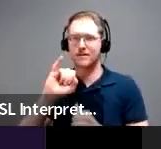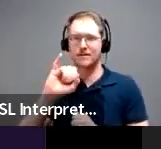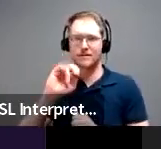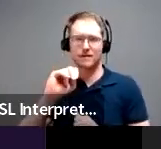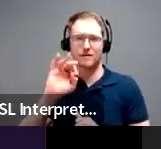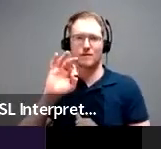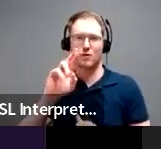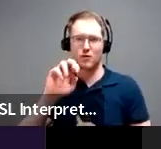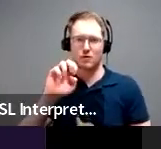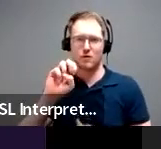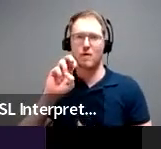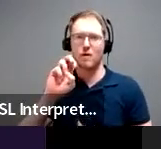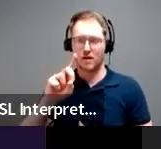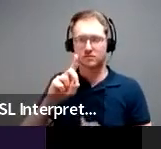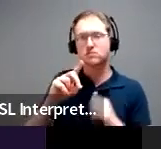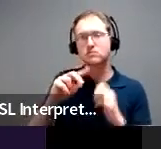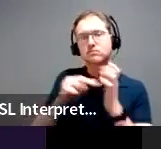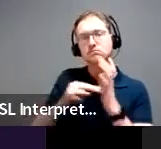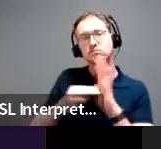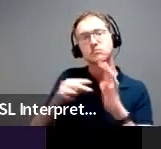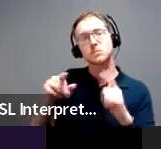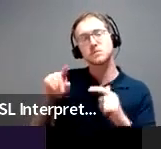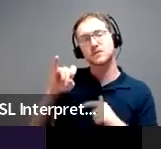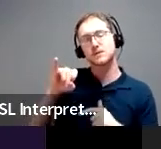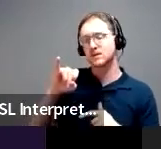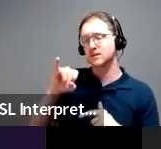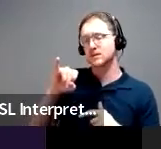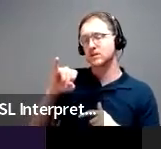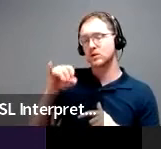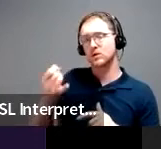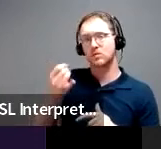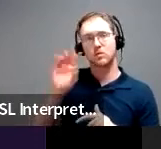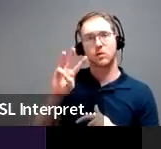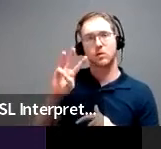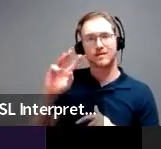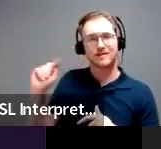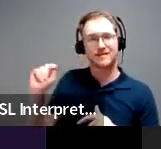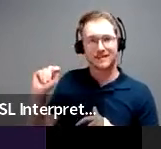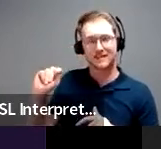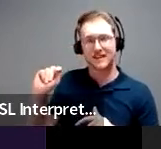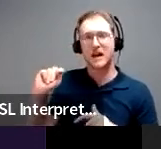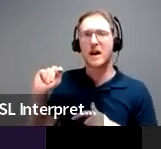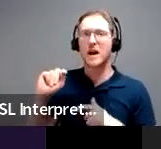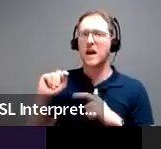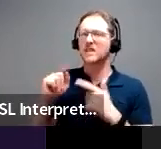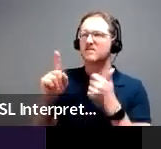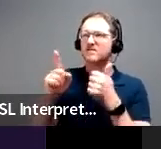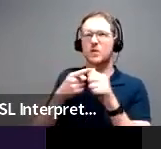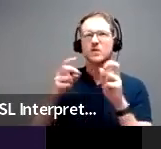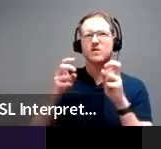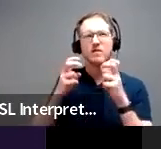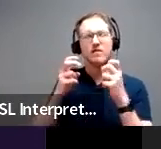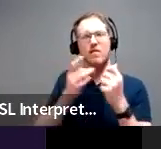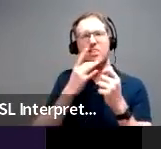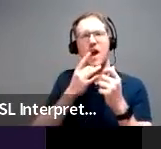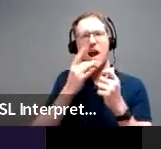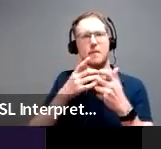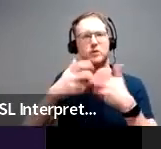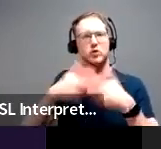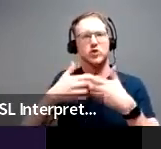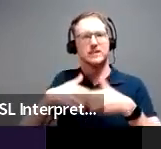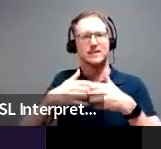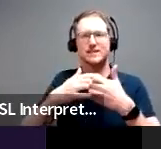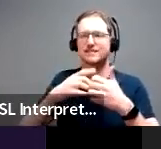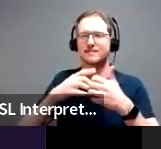first light machine, meaning we can see back to phases of the universe within 100 million